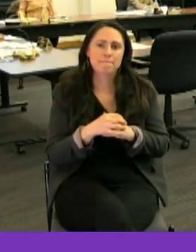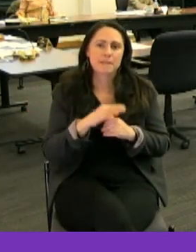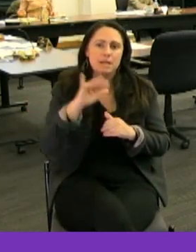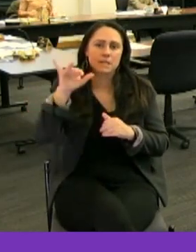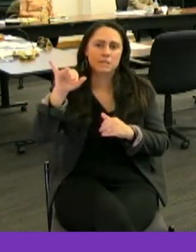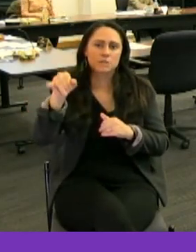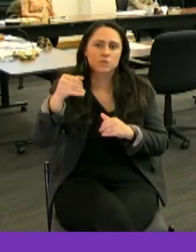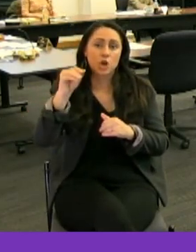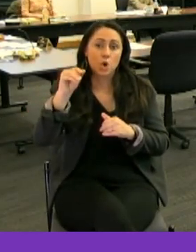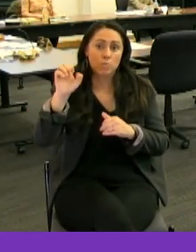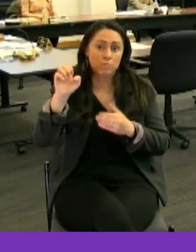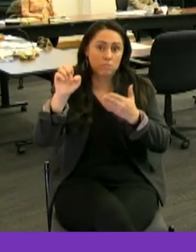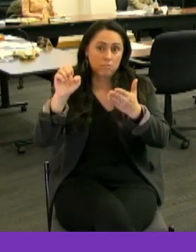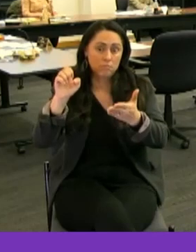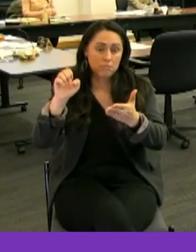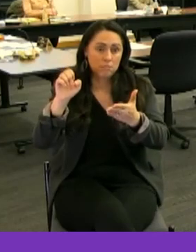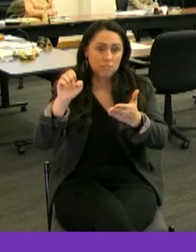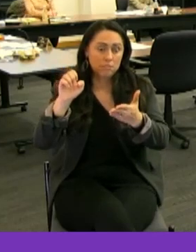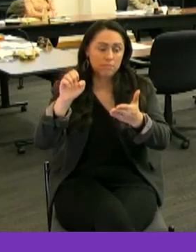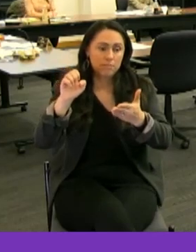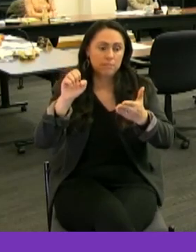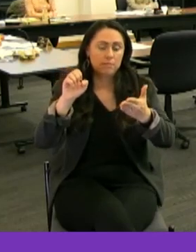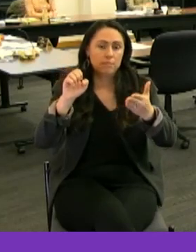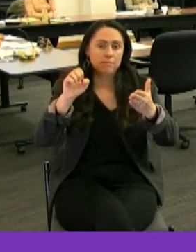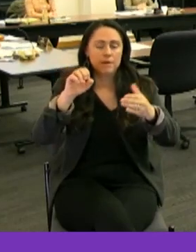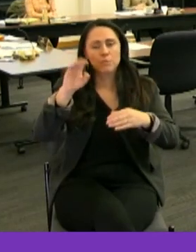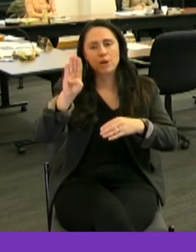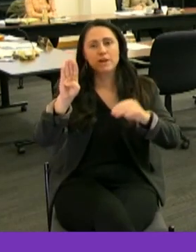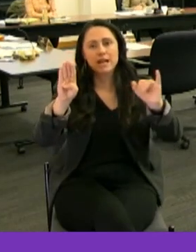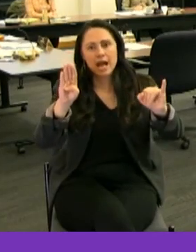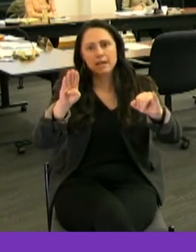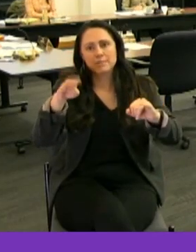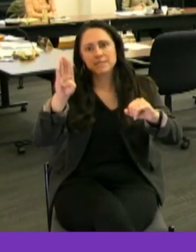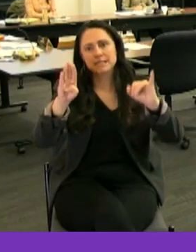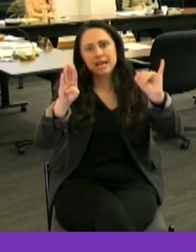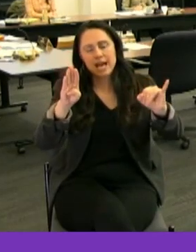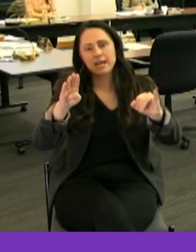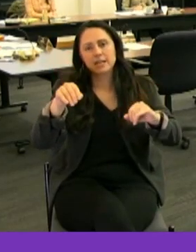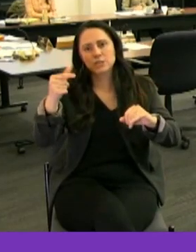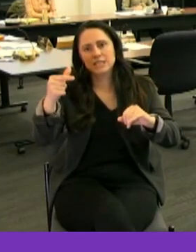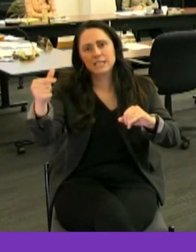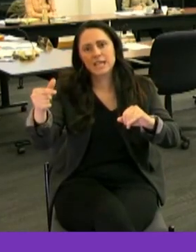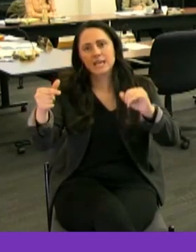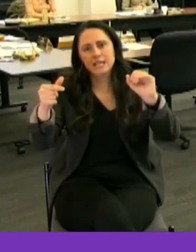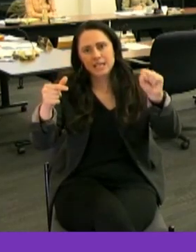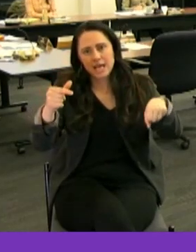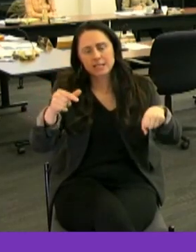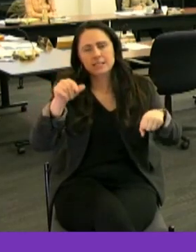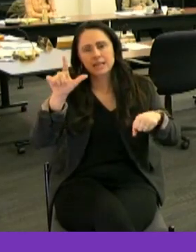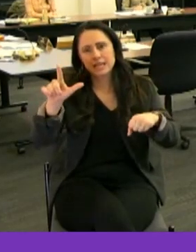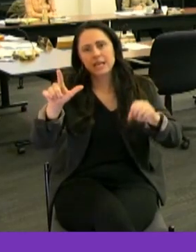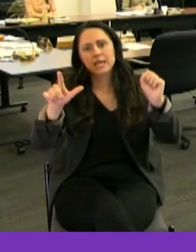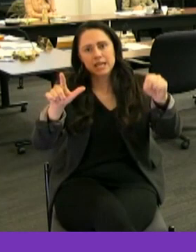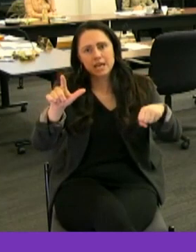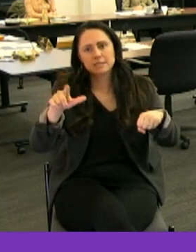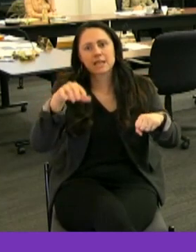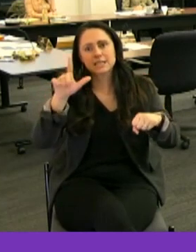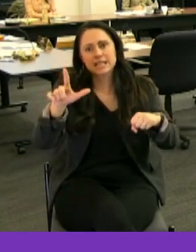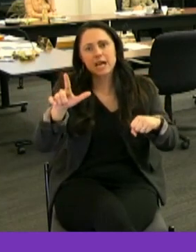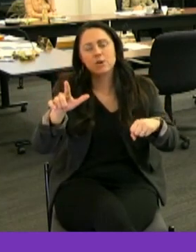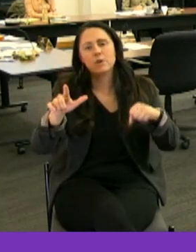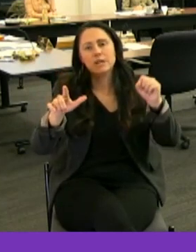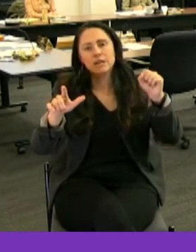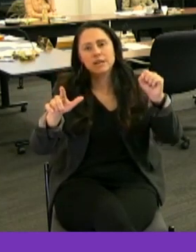Joan? Roderick. Aye. Budzinski. Aye. Marcigian. Yes. Lee. Yes.